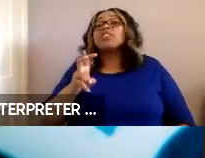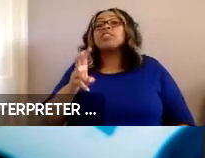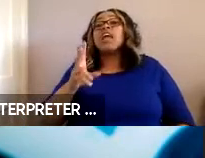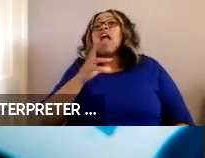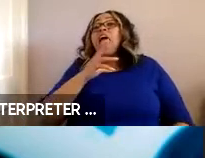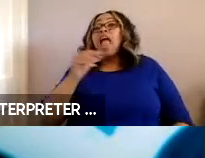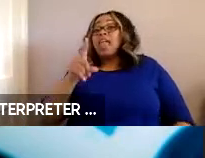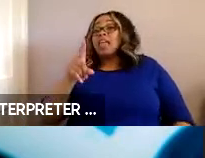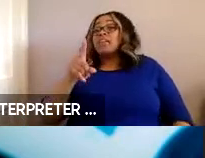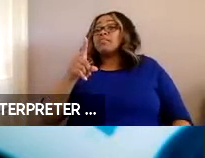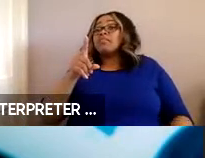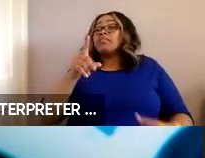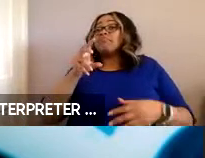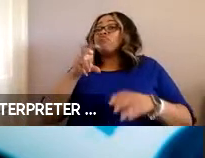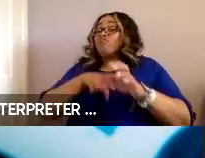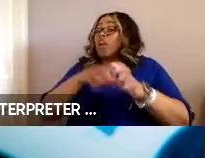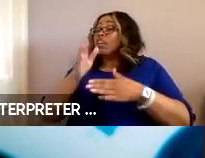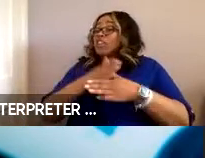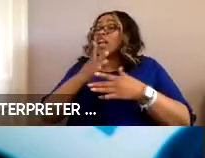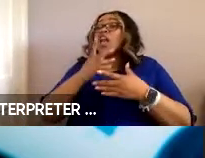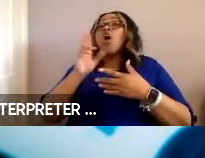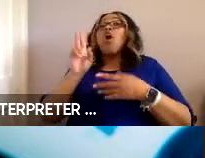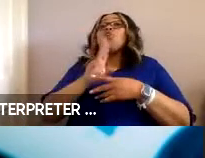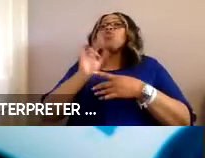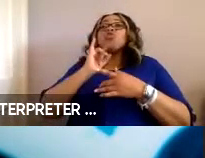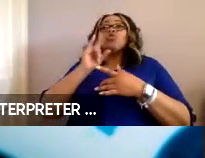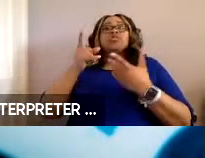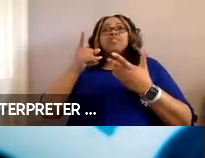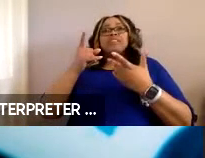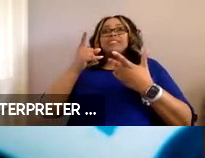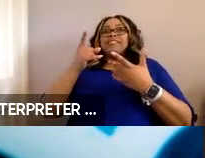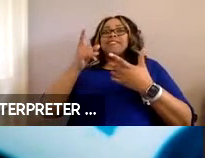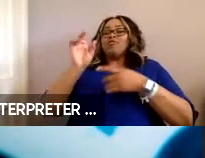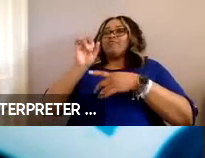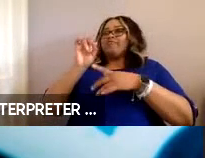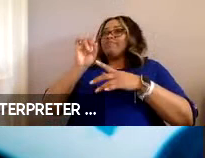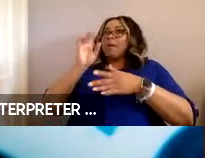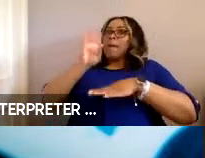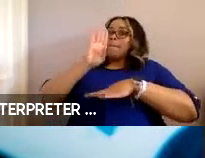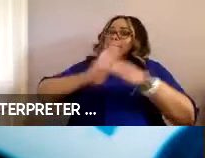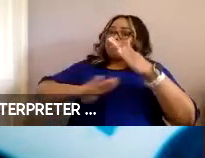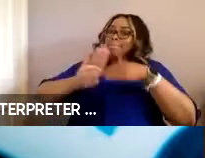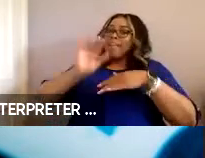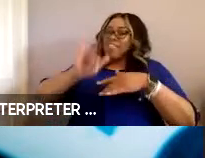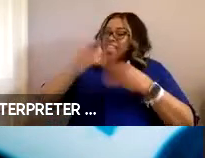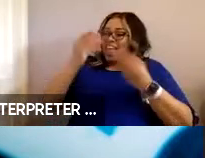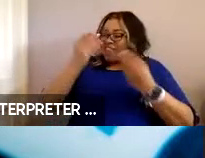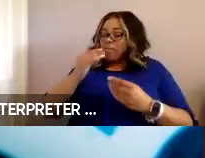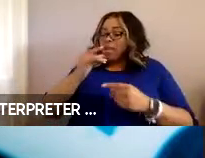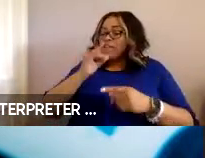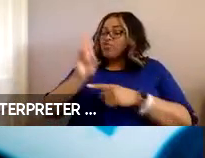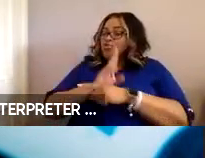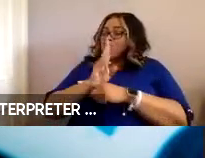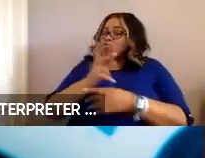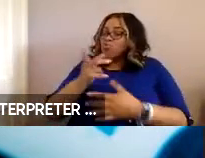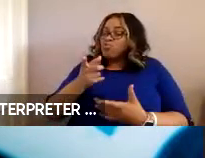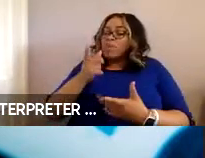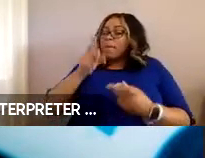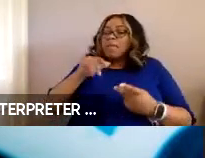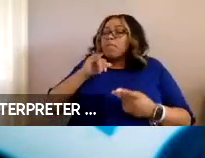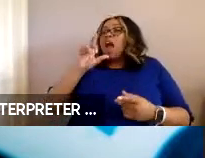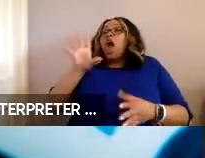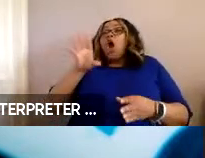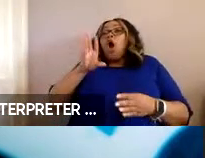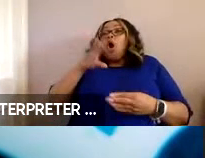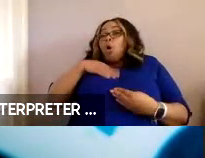sharing model is also being used to frame models of automated transportation use where people will not own